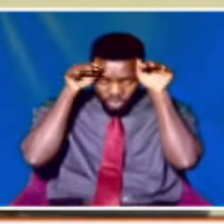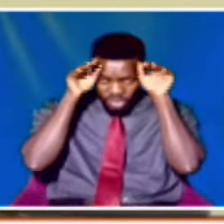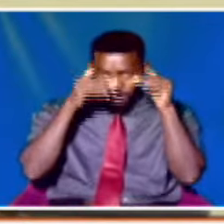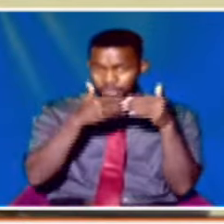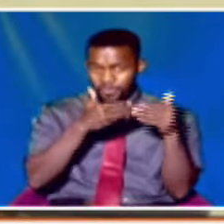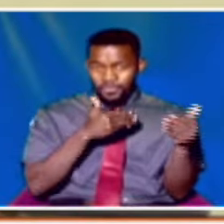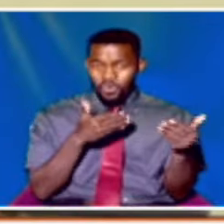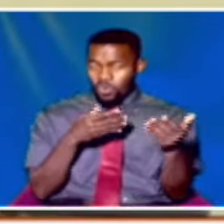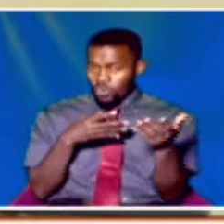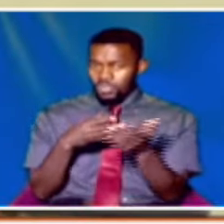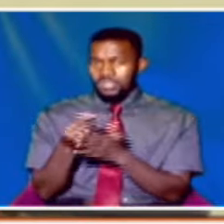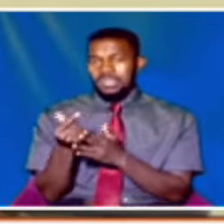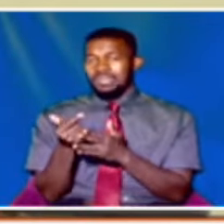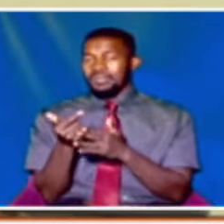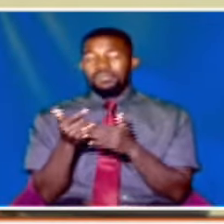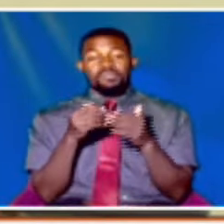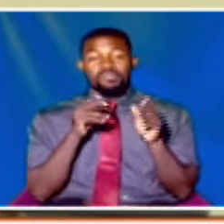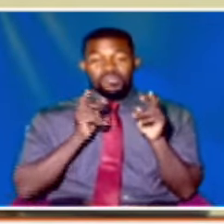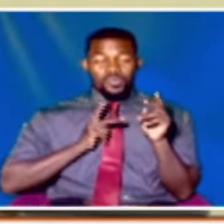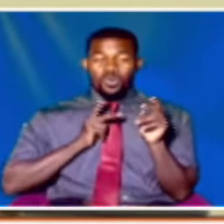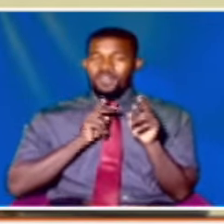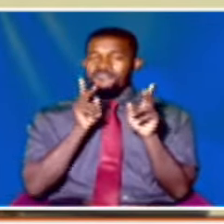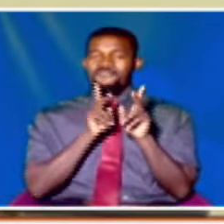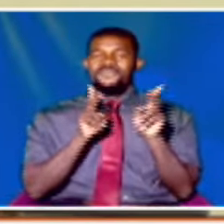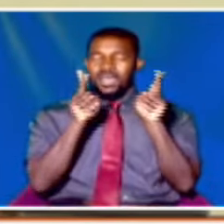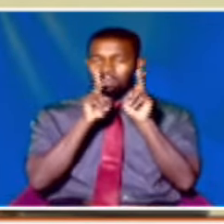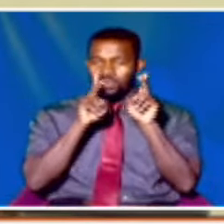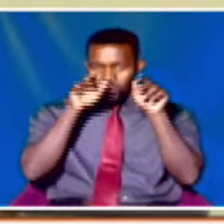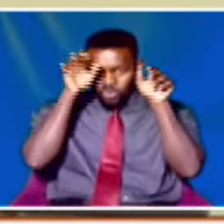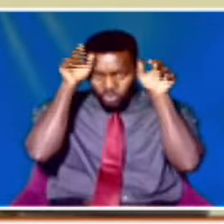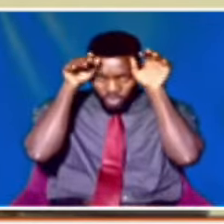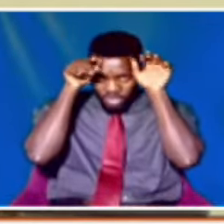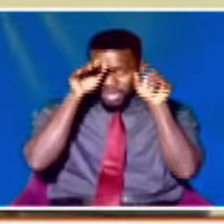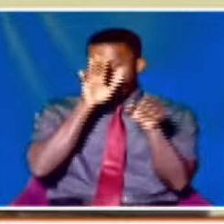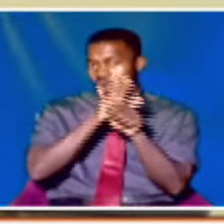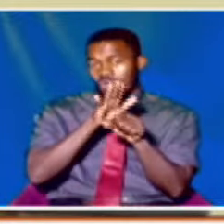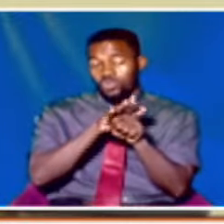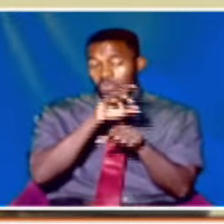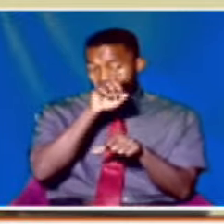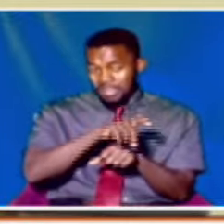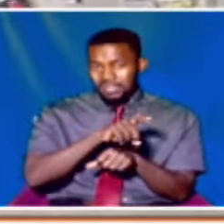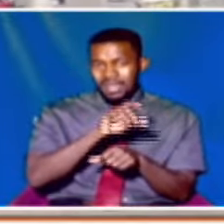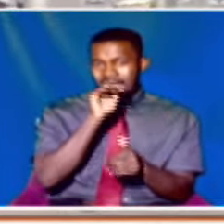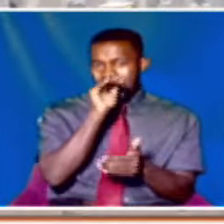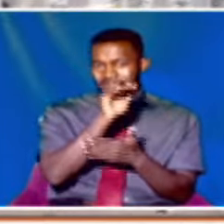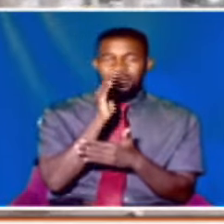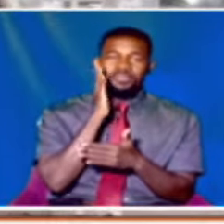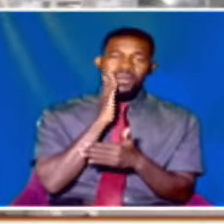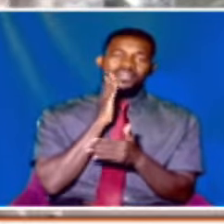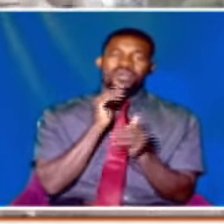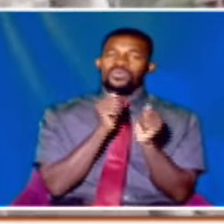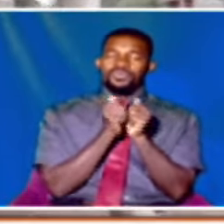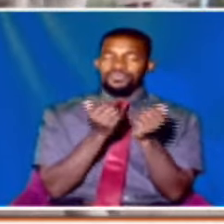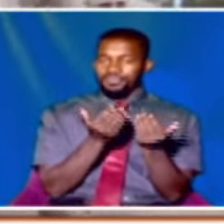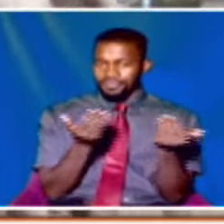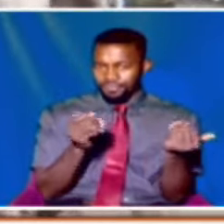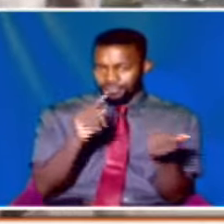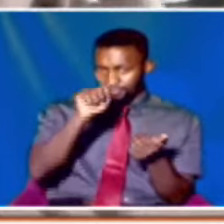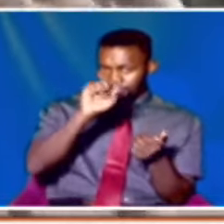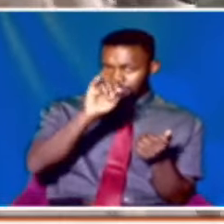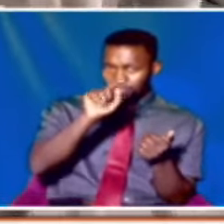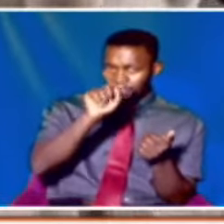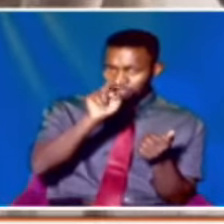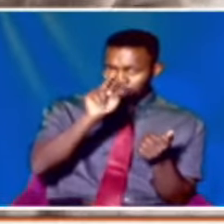to maybe any other livestock within the household without the consultation of the mother and the children. Titus Sagala is the